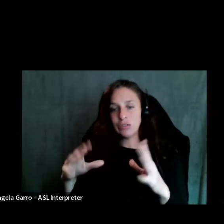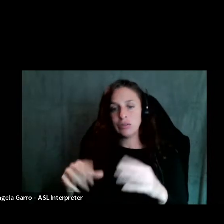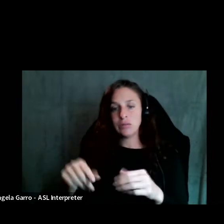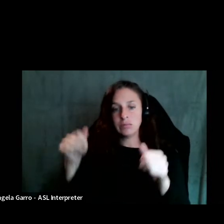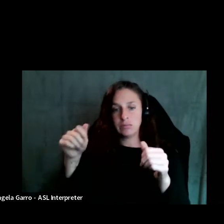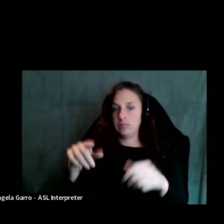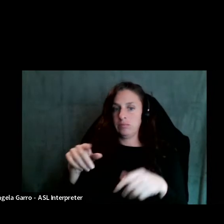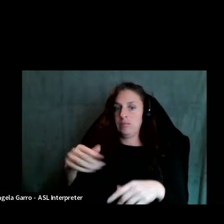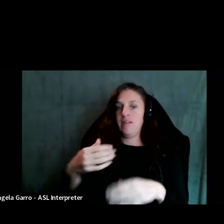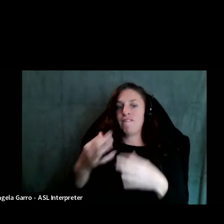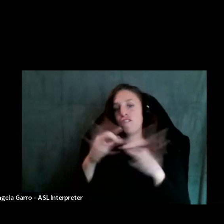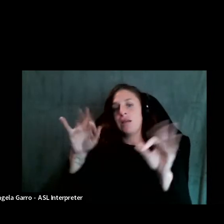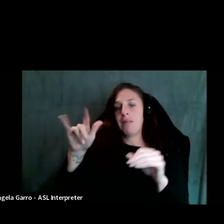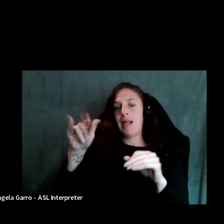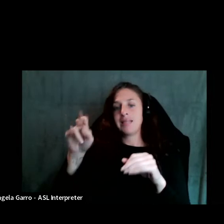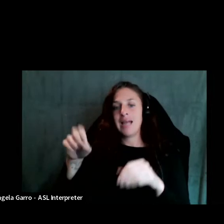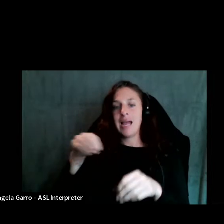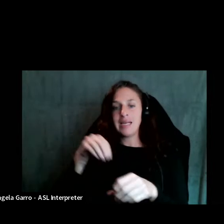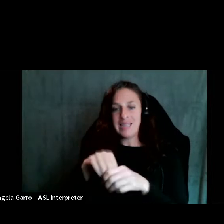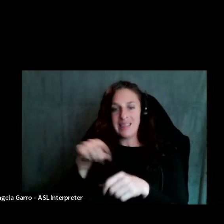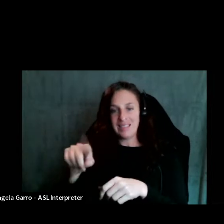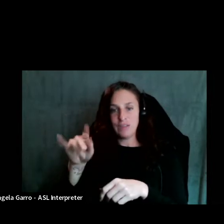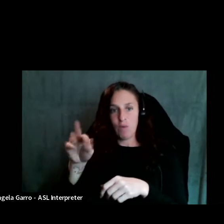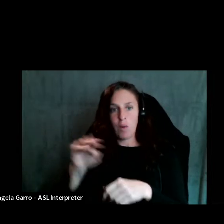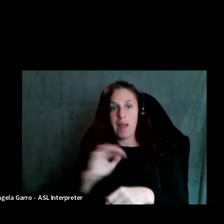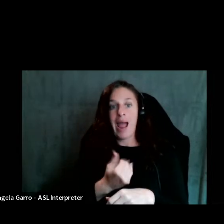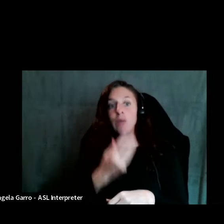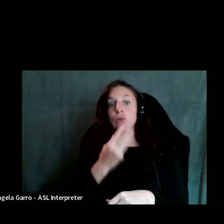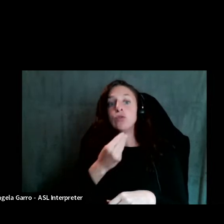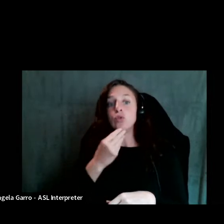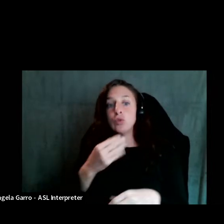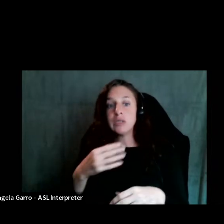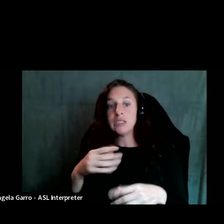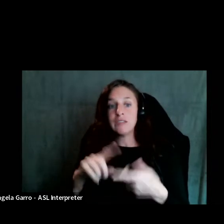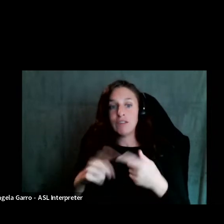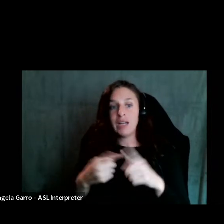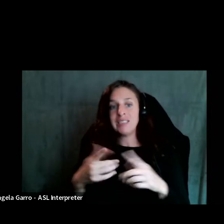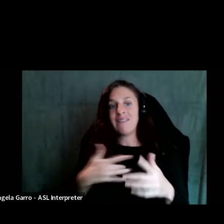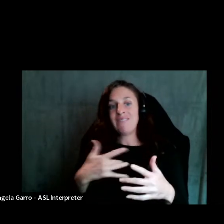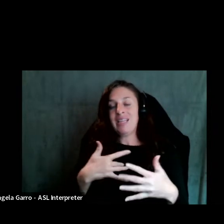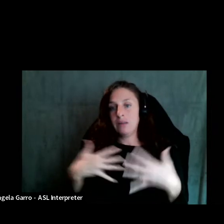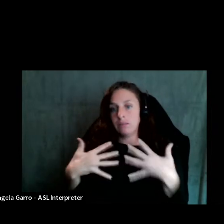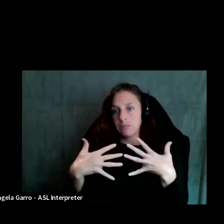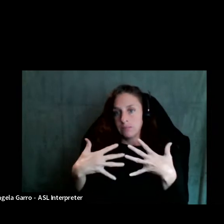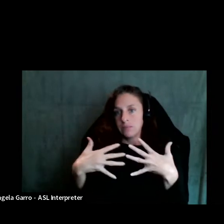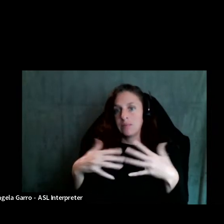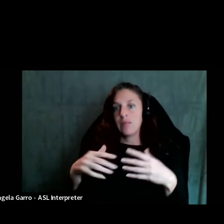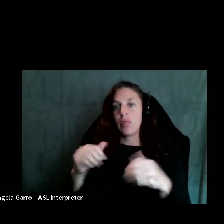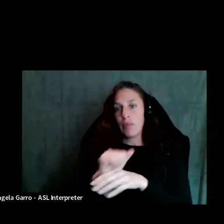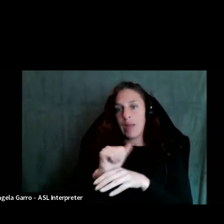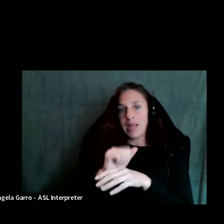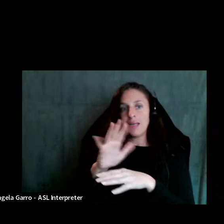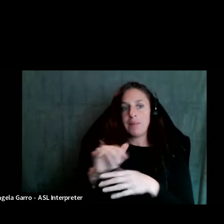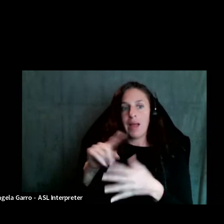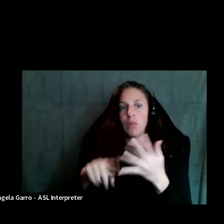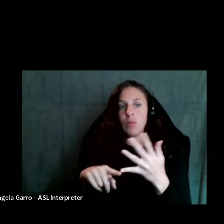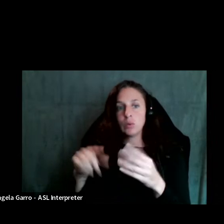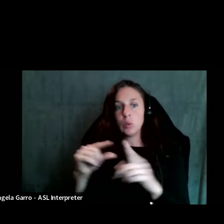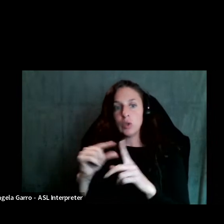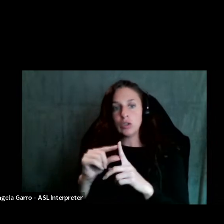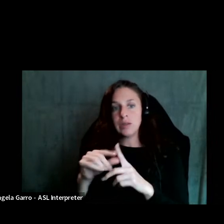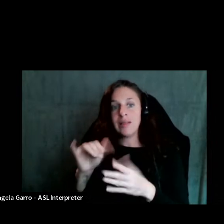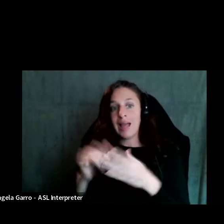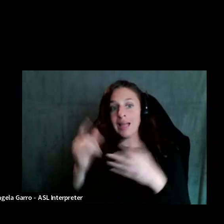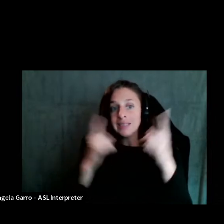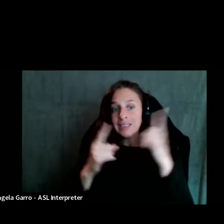forum. Our Jewish friends here feel intimidated and threatened by those words. And these are